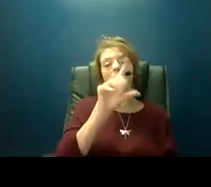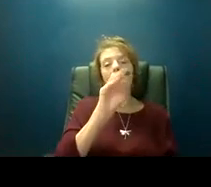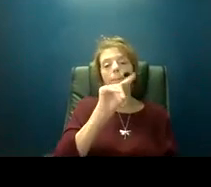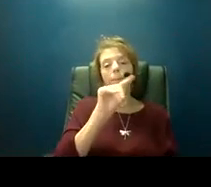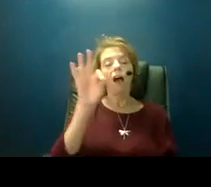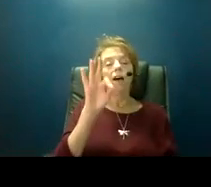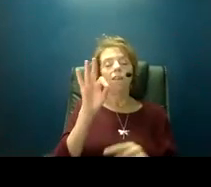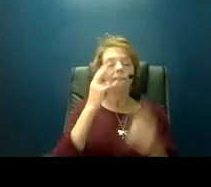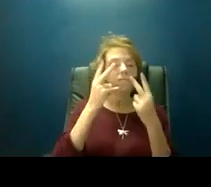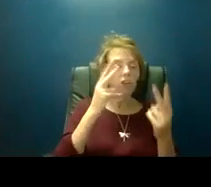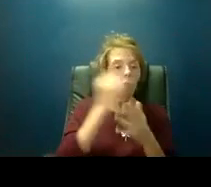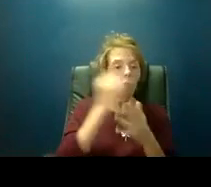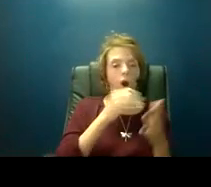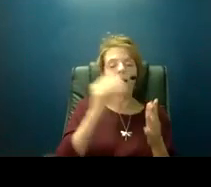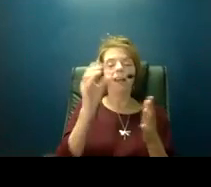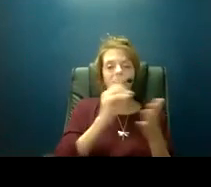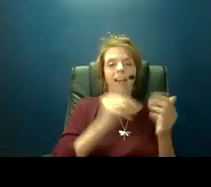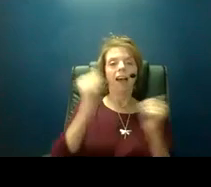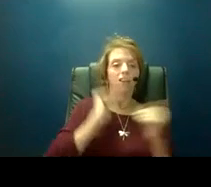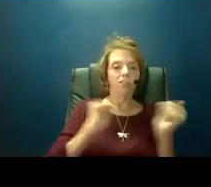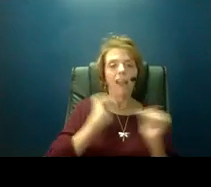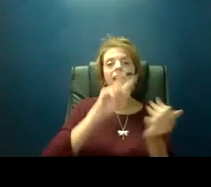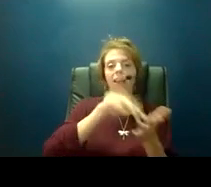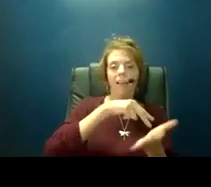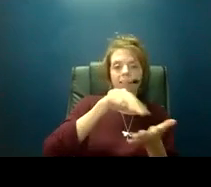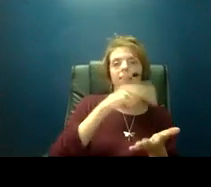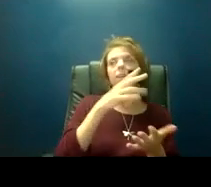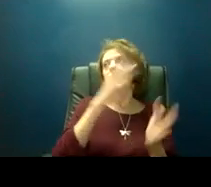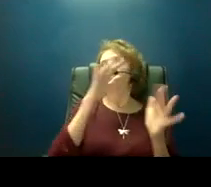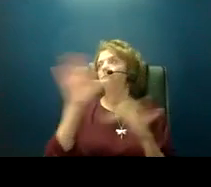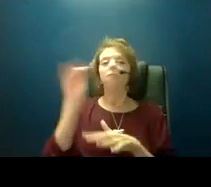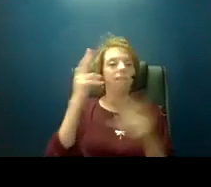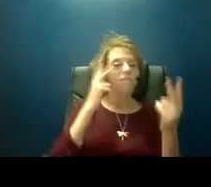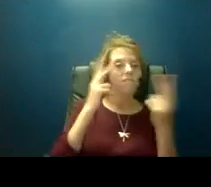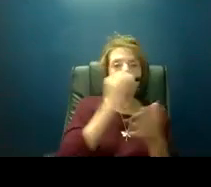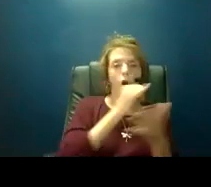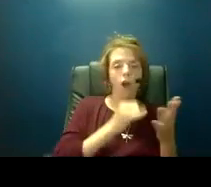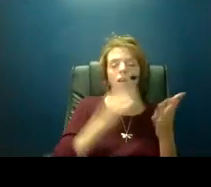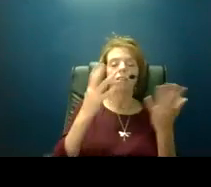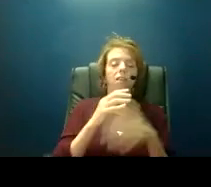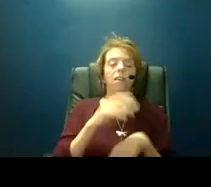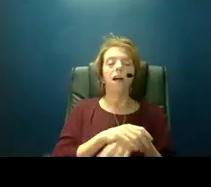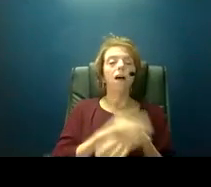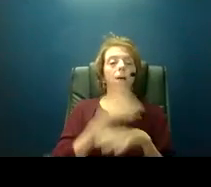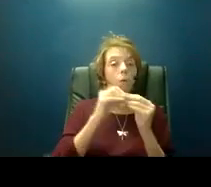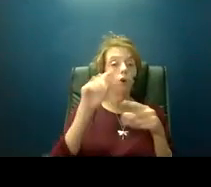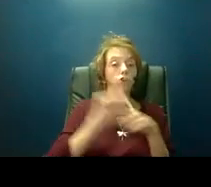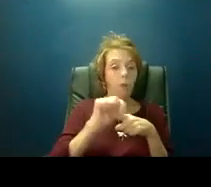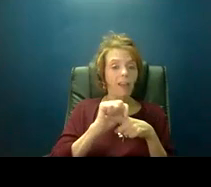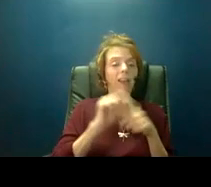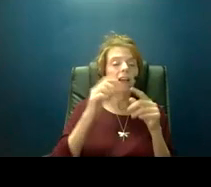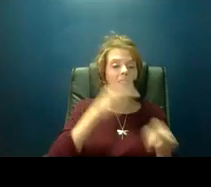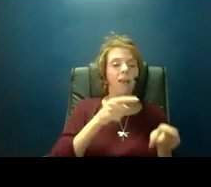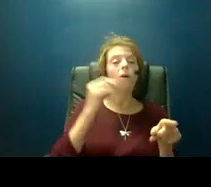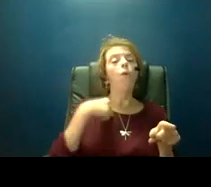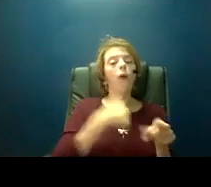and design and theater and dance and visual arts, so line, form, shape, color. So when we're training them, we're asking